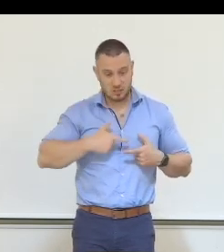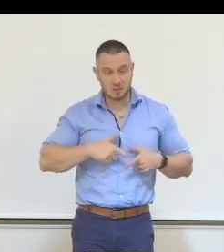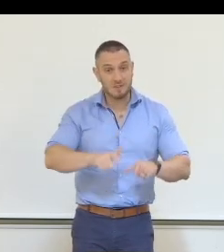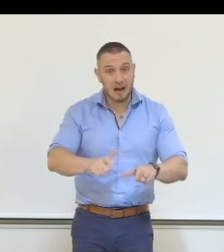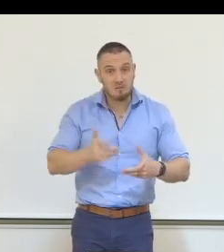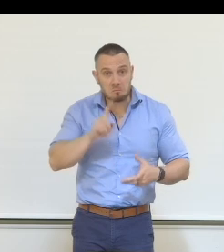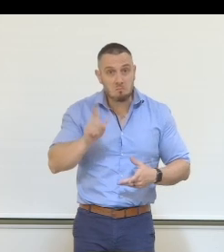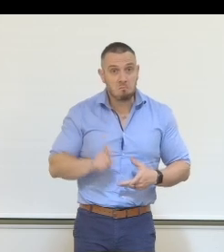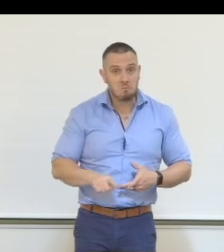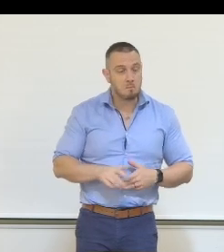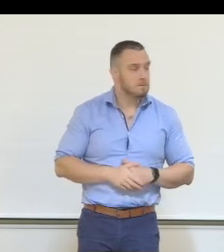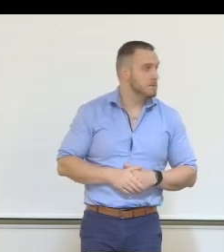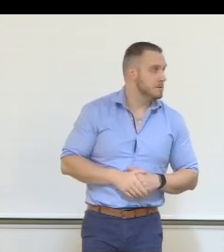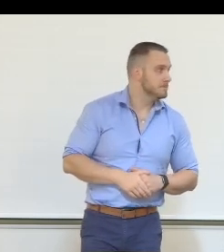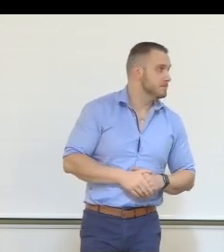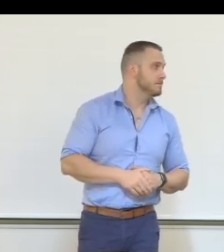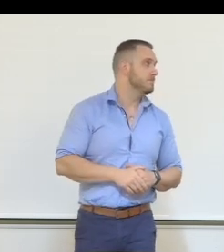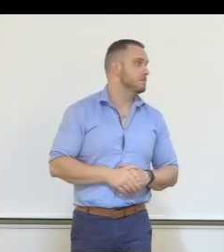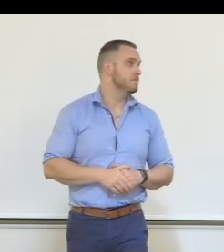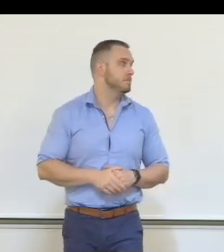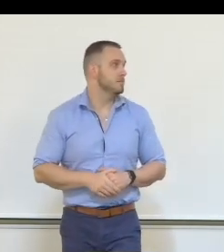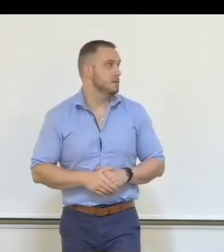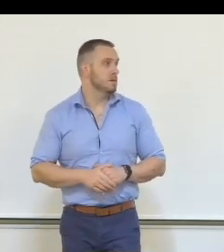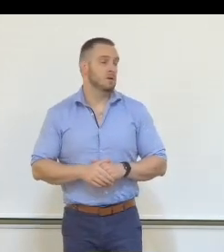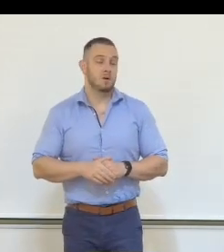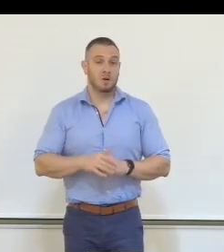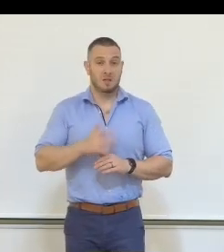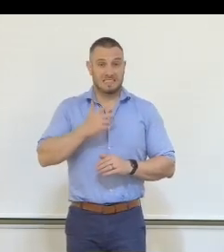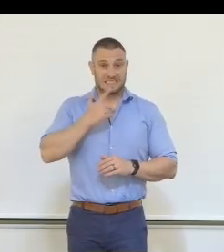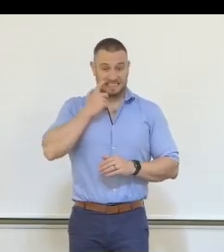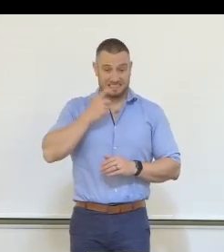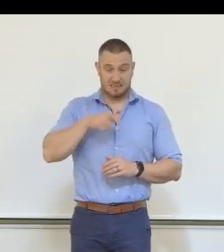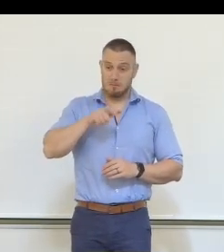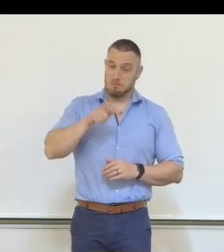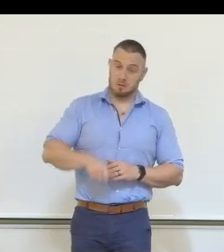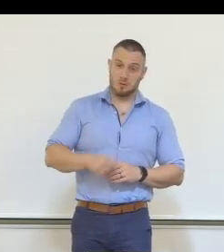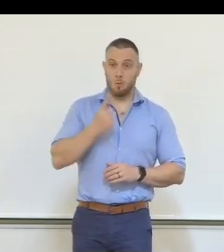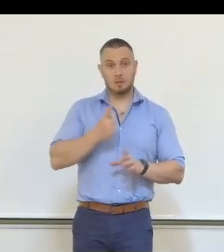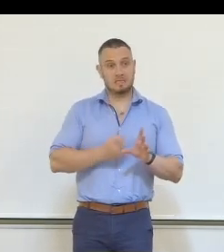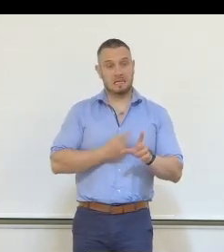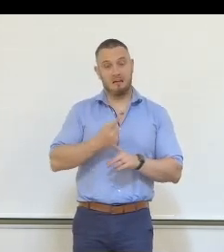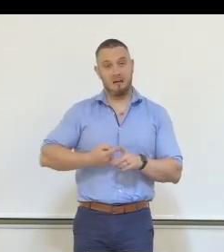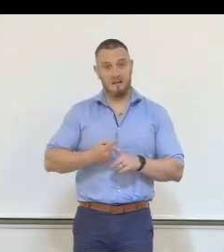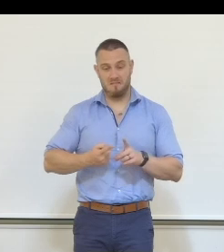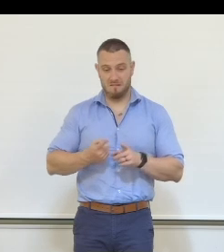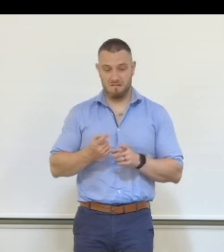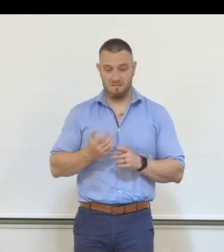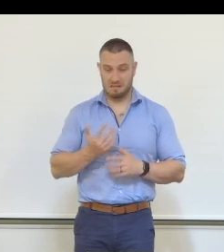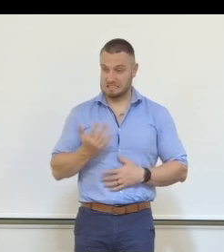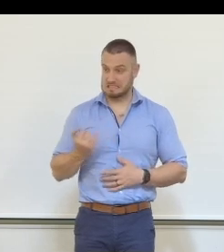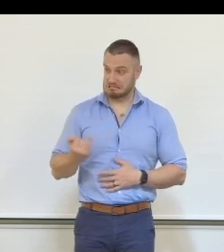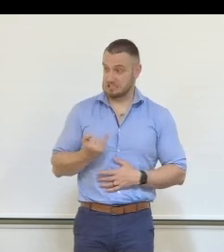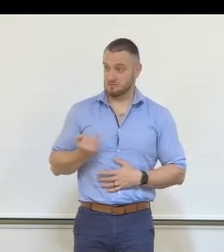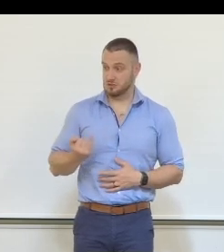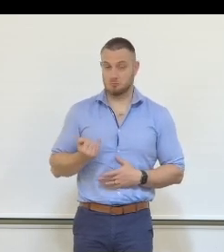You can replace it by, are we able to spend 1.5 years confined together as a crew without killing each